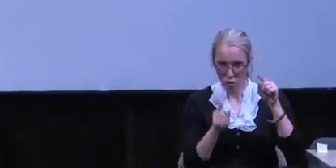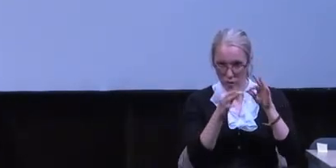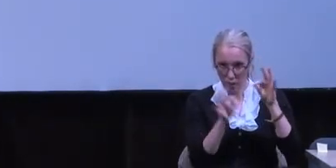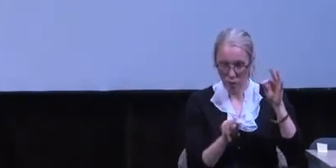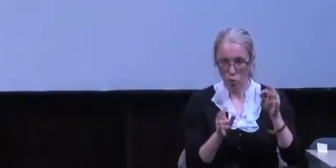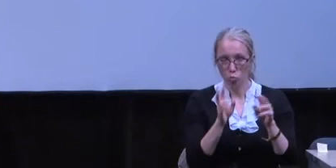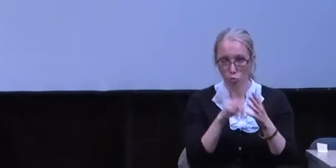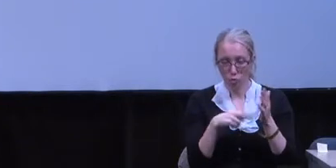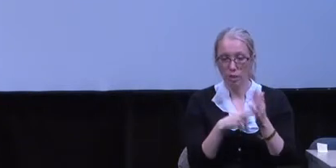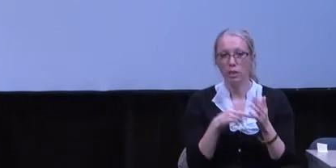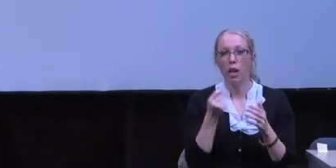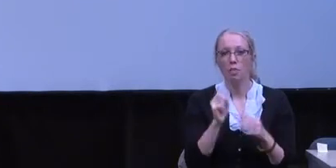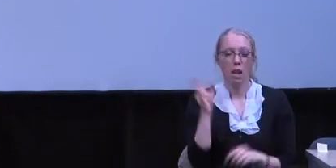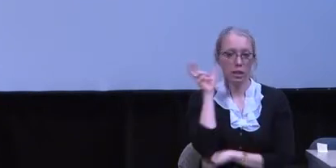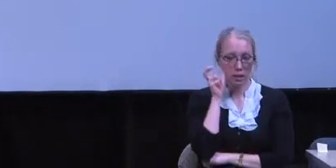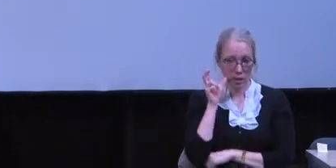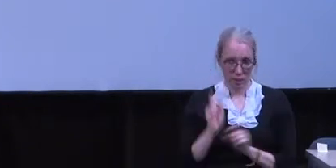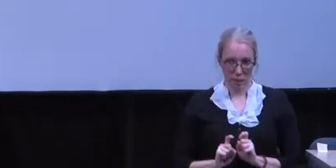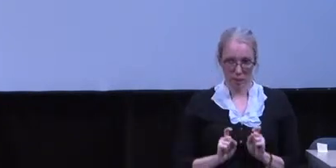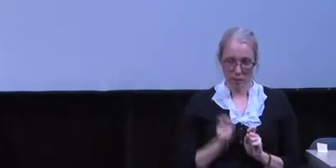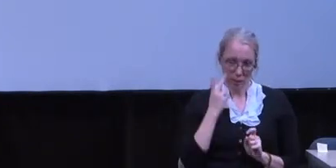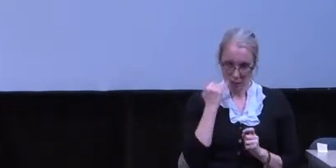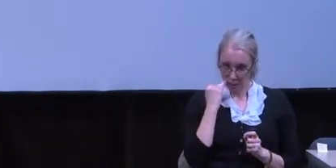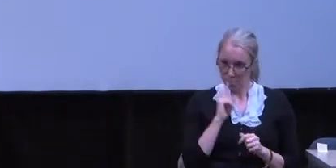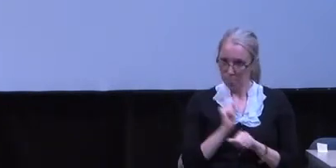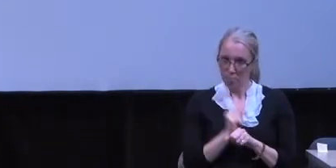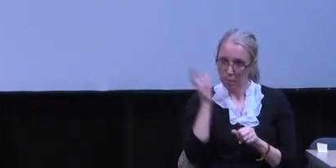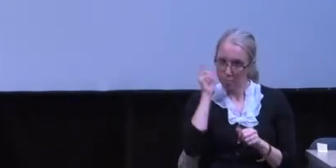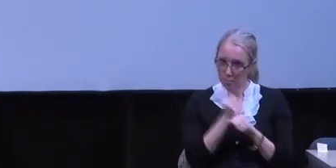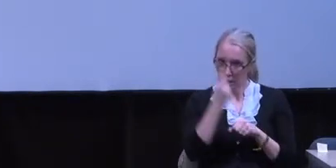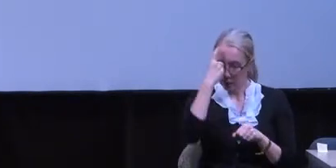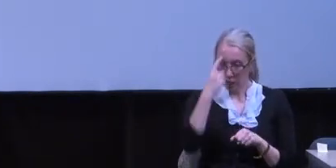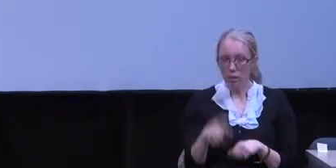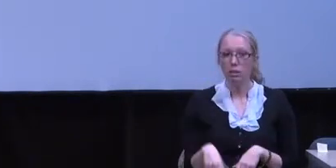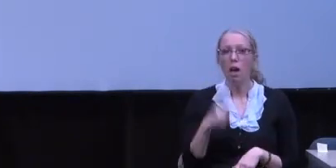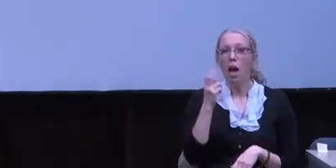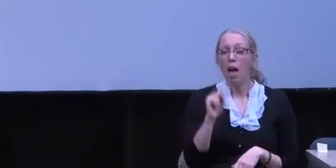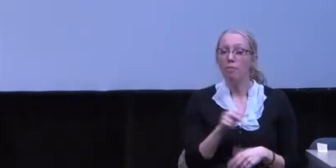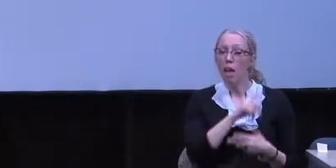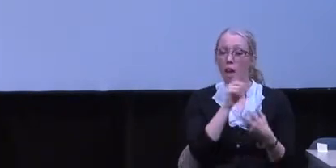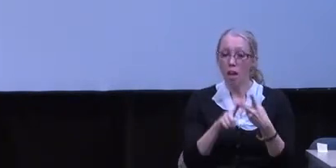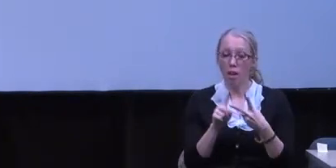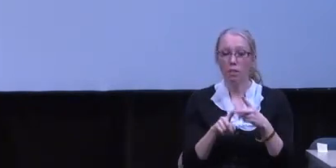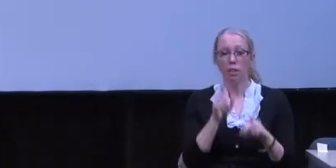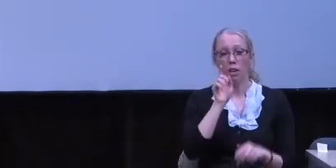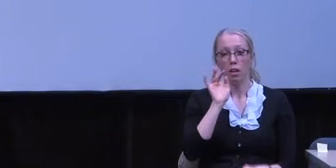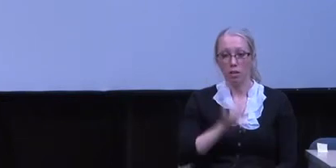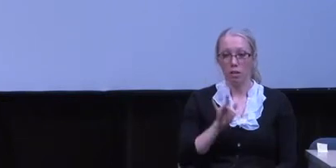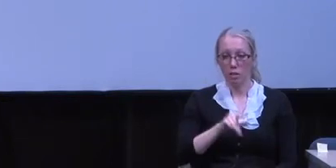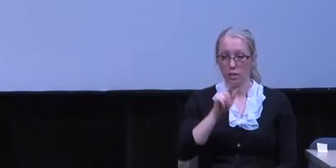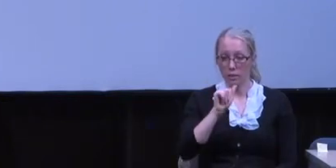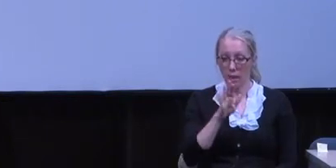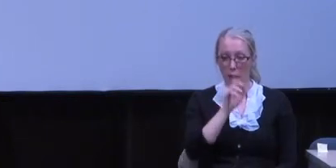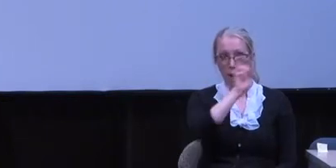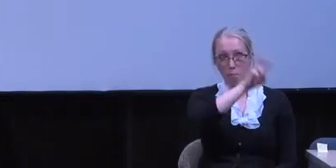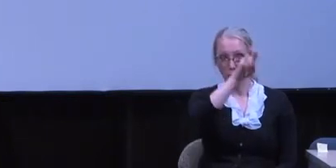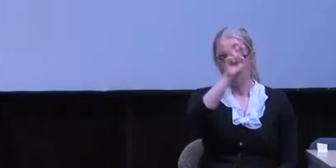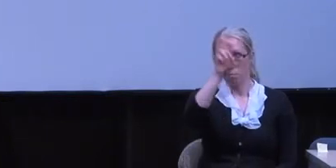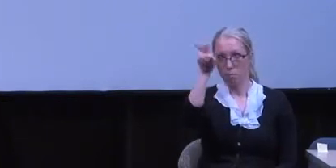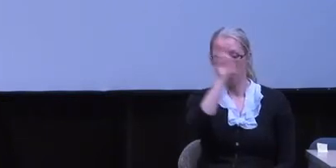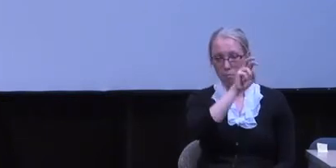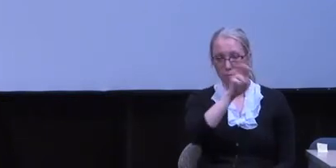the no mouse check. Can you tab through all of the content, whether it be a learning module,